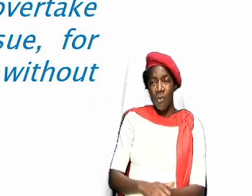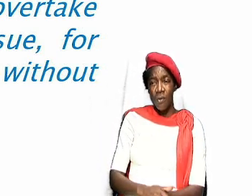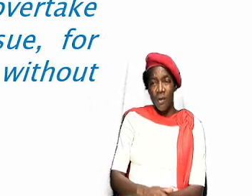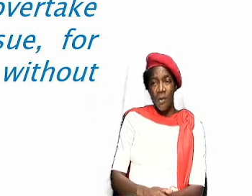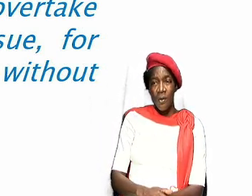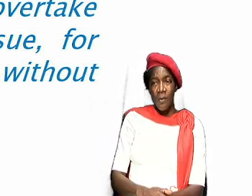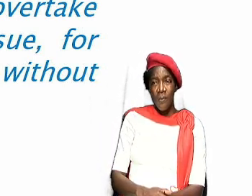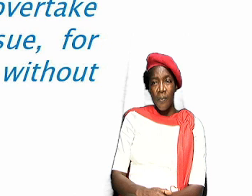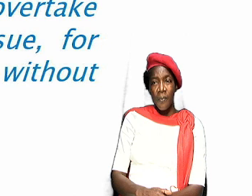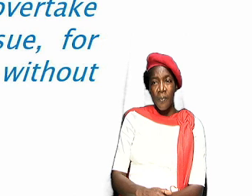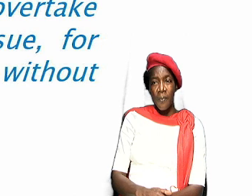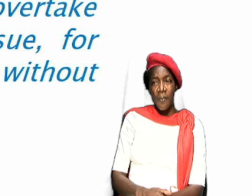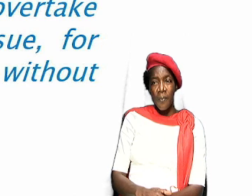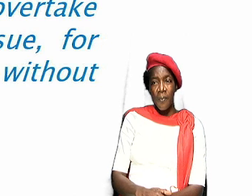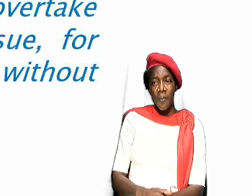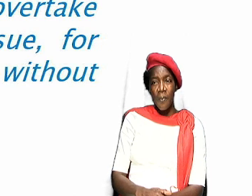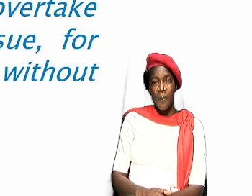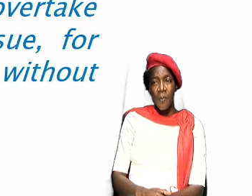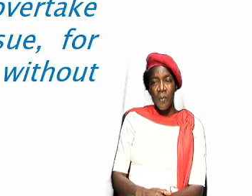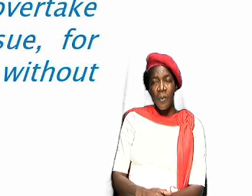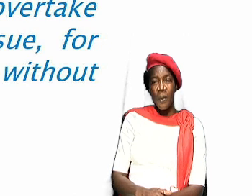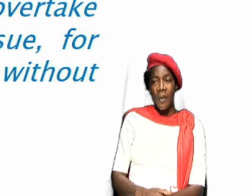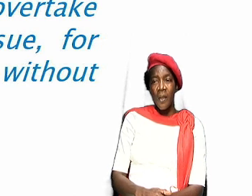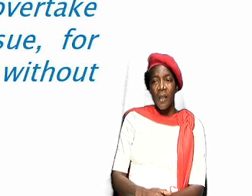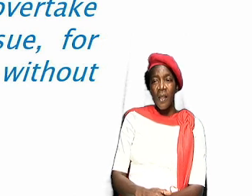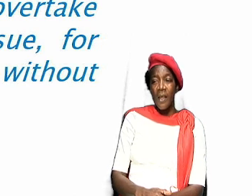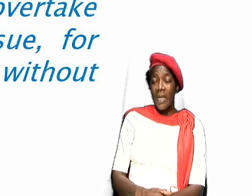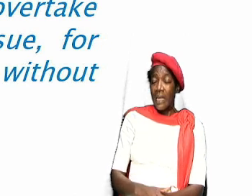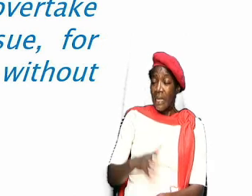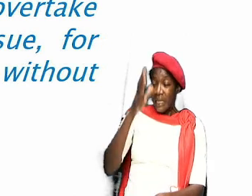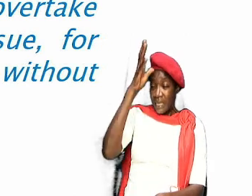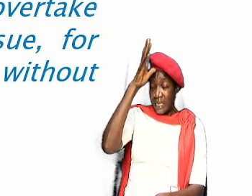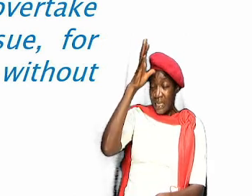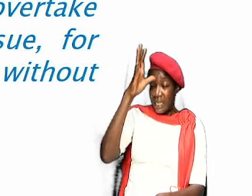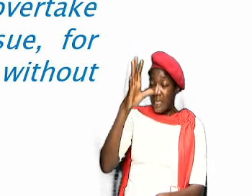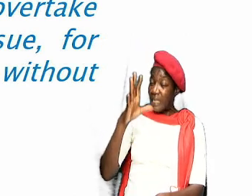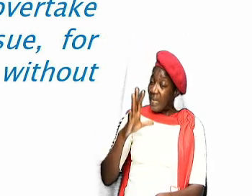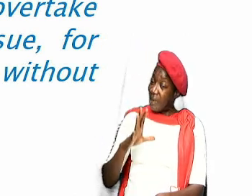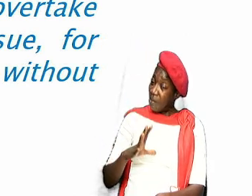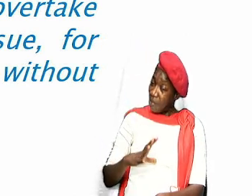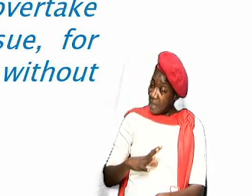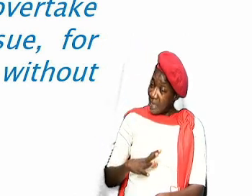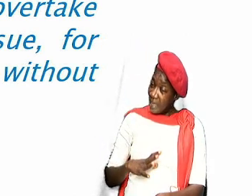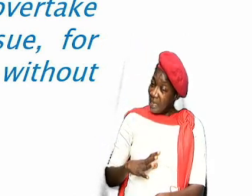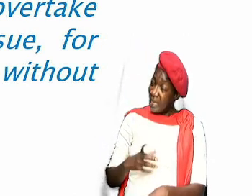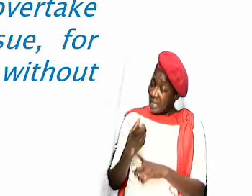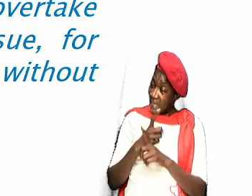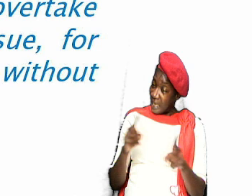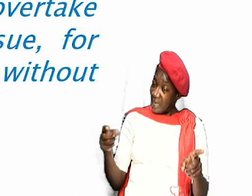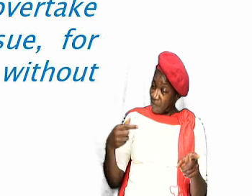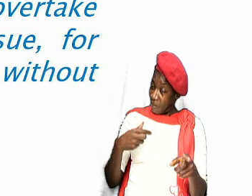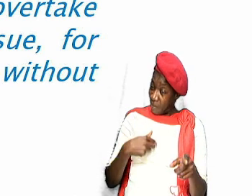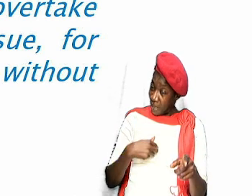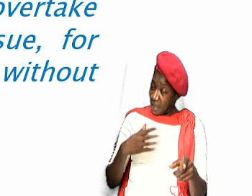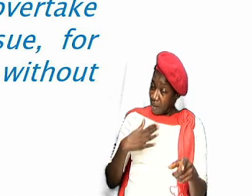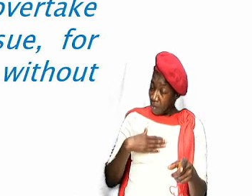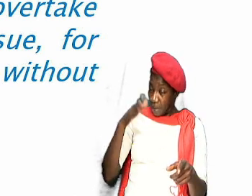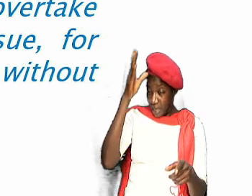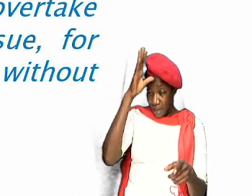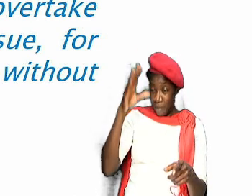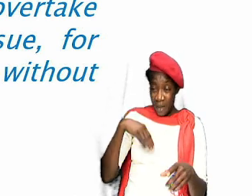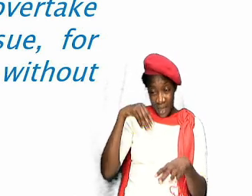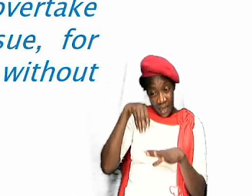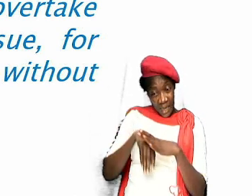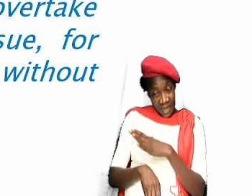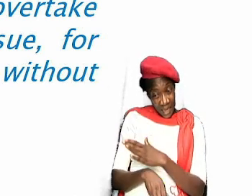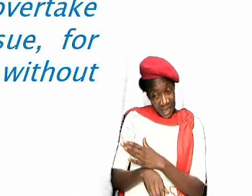And he said, will the men of Keilah deliver me and my men into the hand of Saul? And the